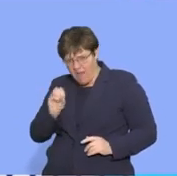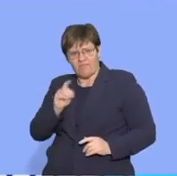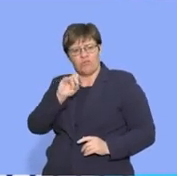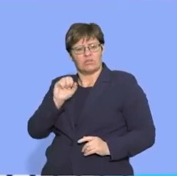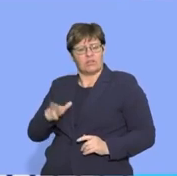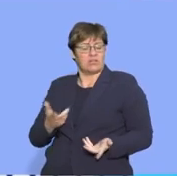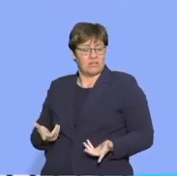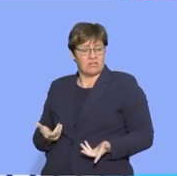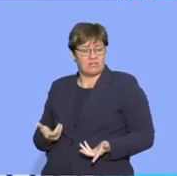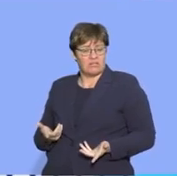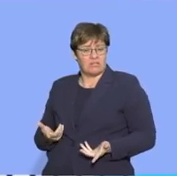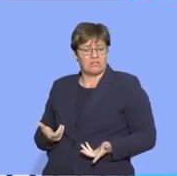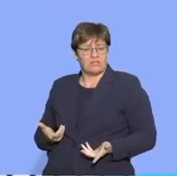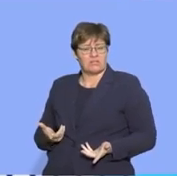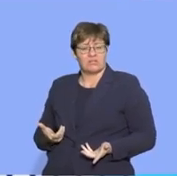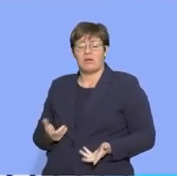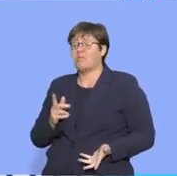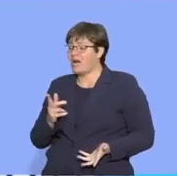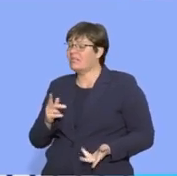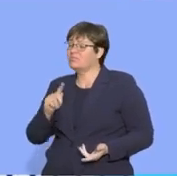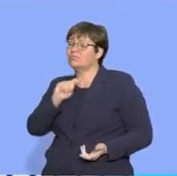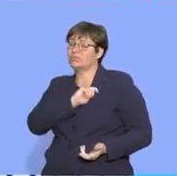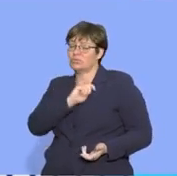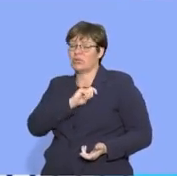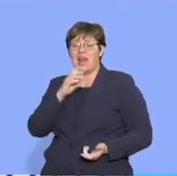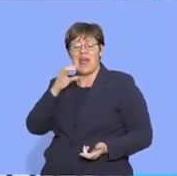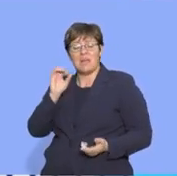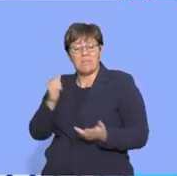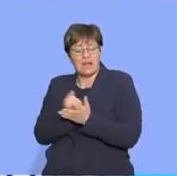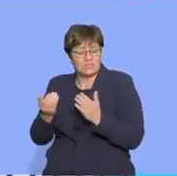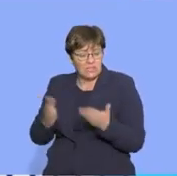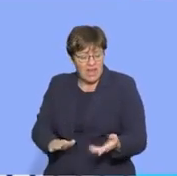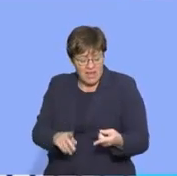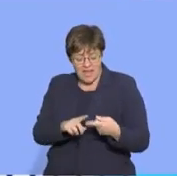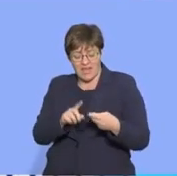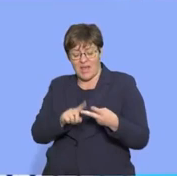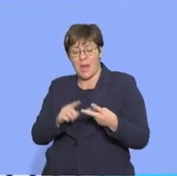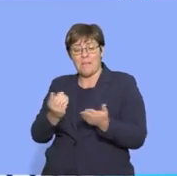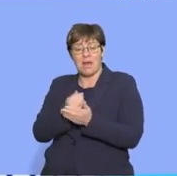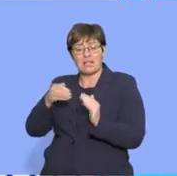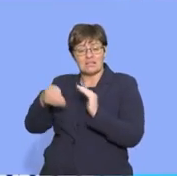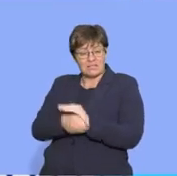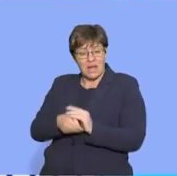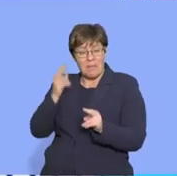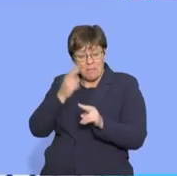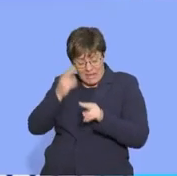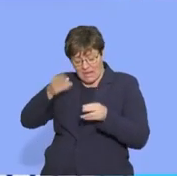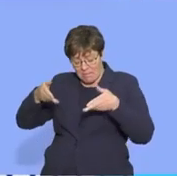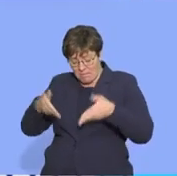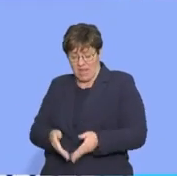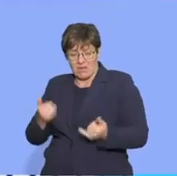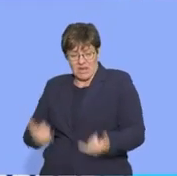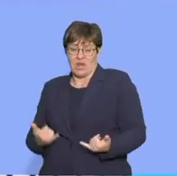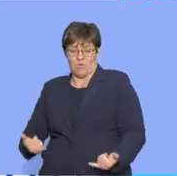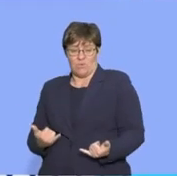of soft-bodied organisms, but that has to happen. The animal has to die, it's got